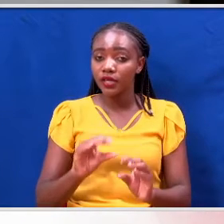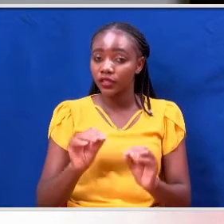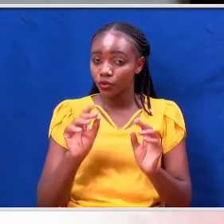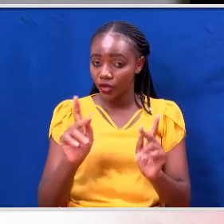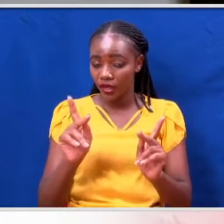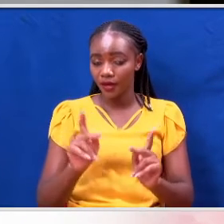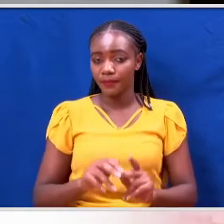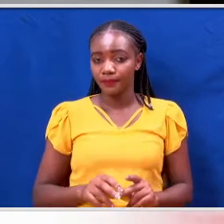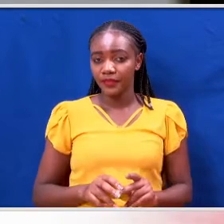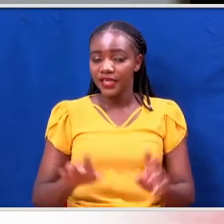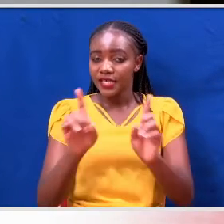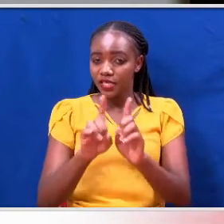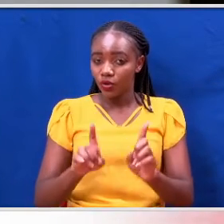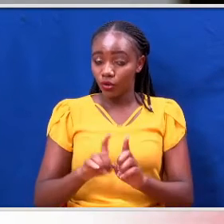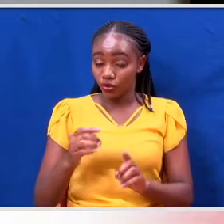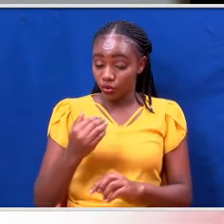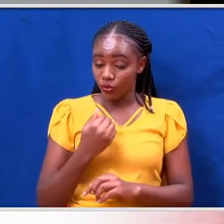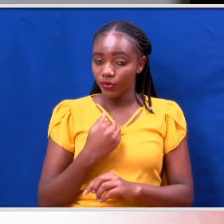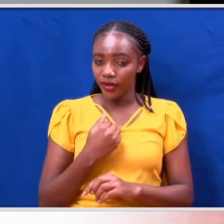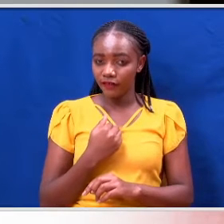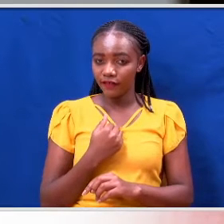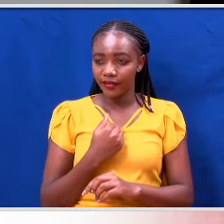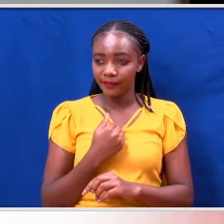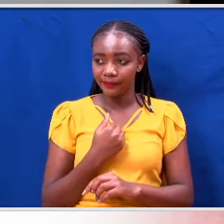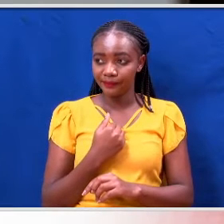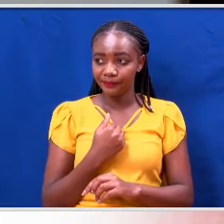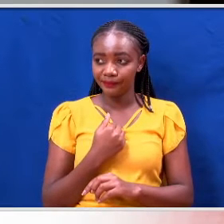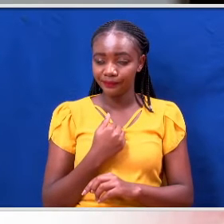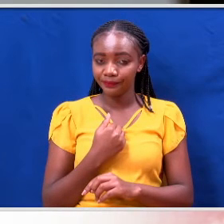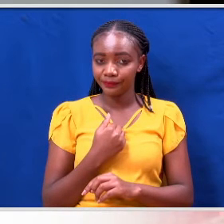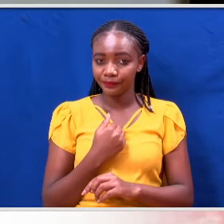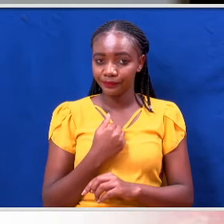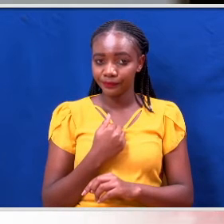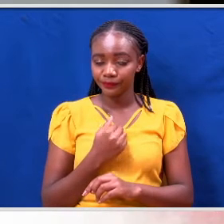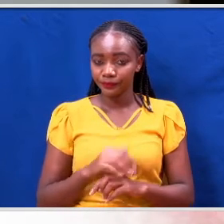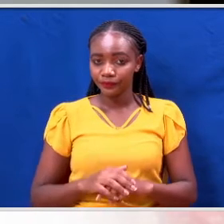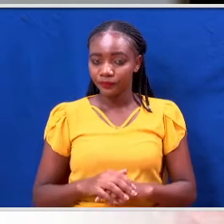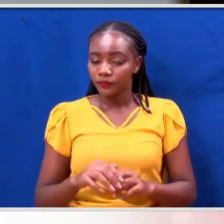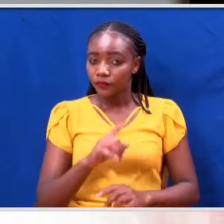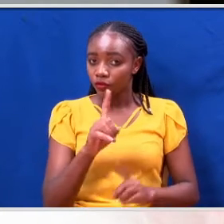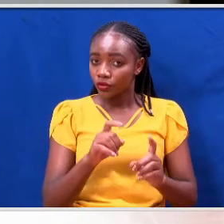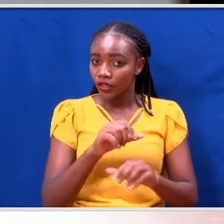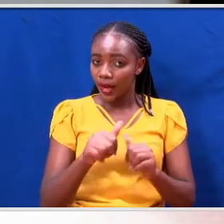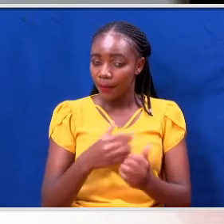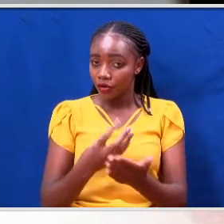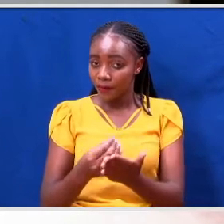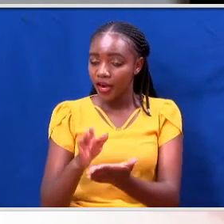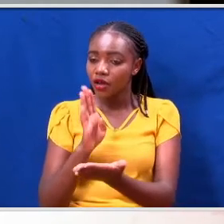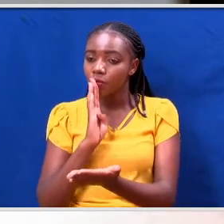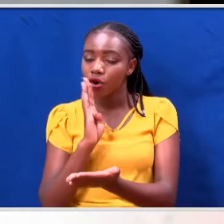to maturity. There's also been a sort of clarity about the amount of borrowing